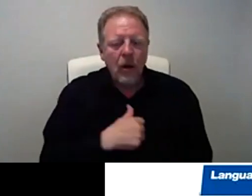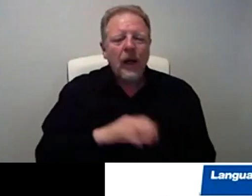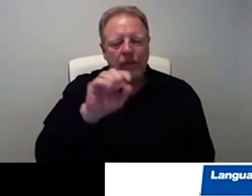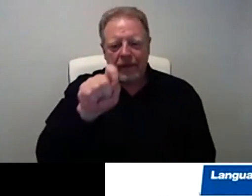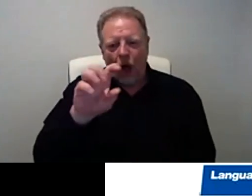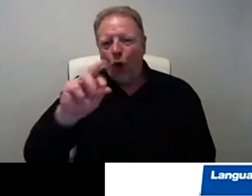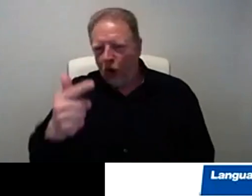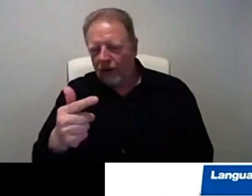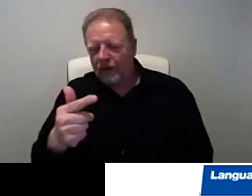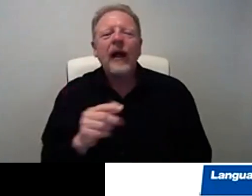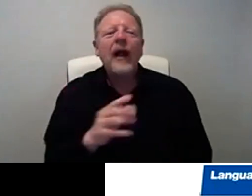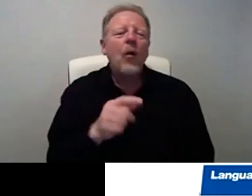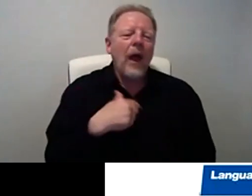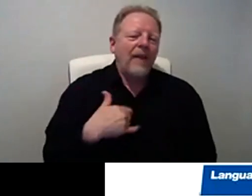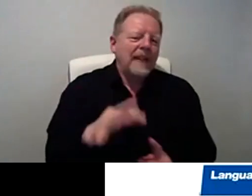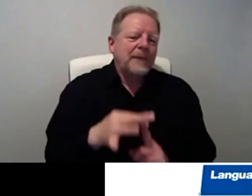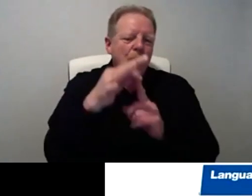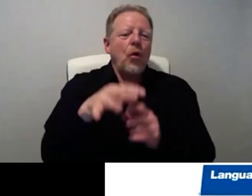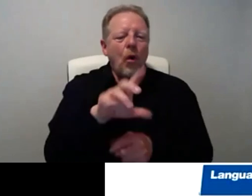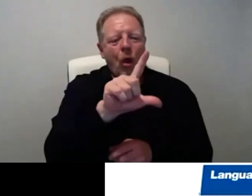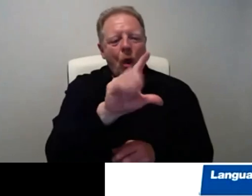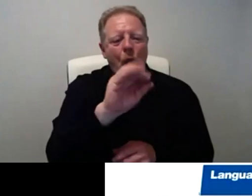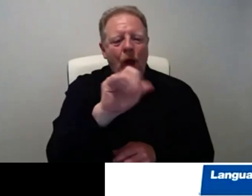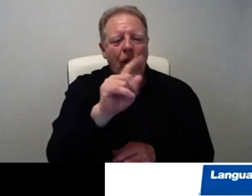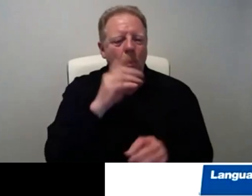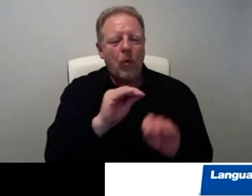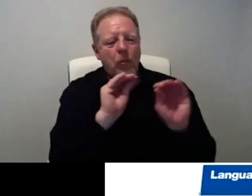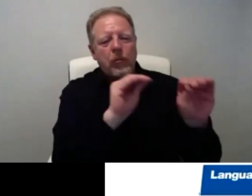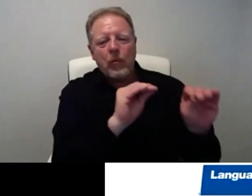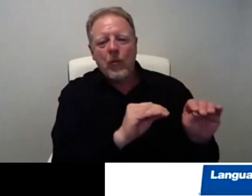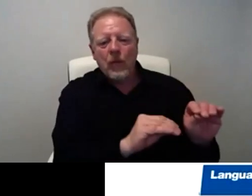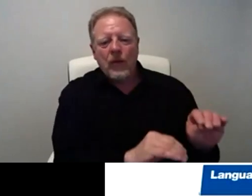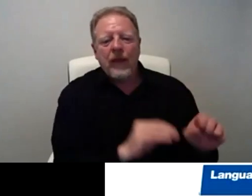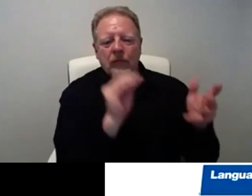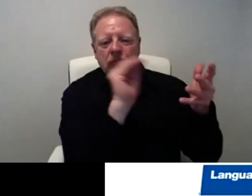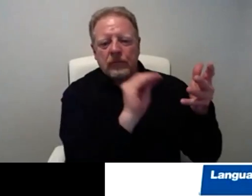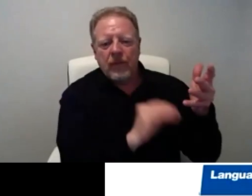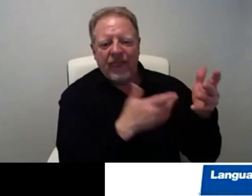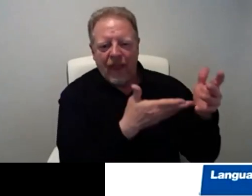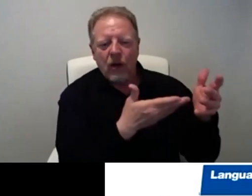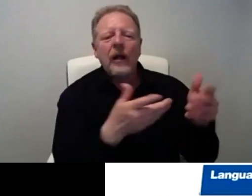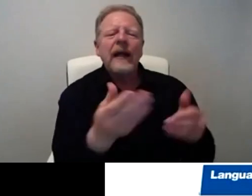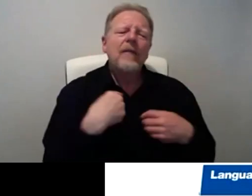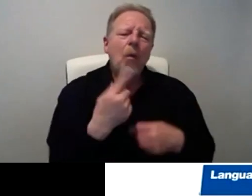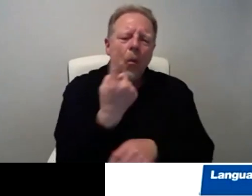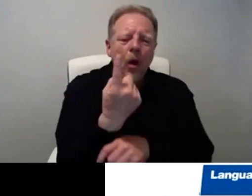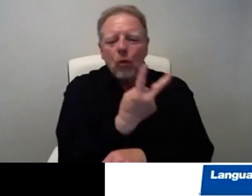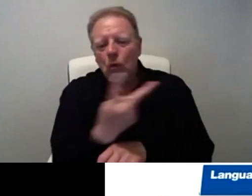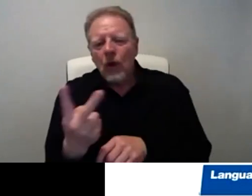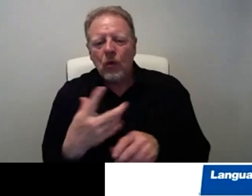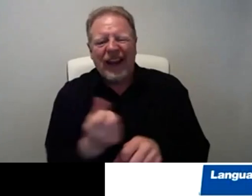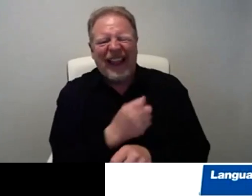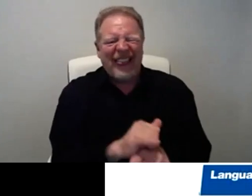www.massmedicalinterpreting.org. And we have a special location where we'll be placing them, but do please give us a week or two to get those on our